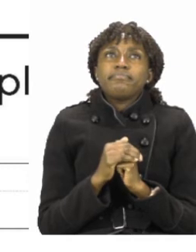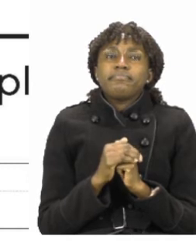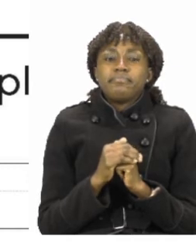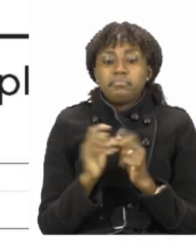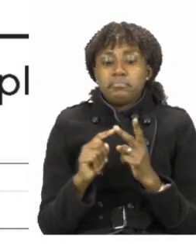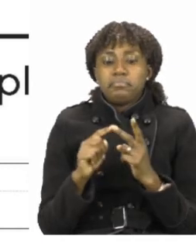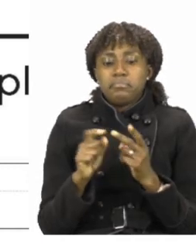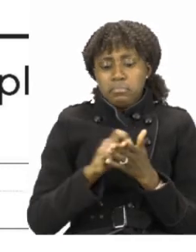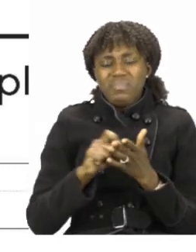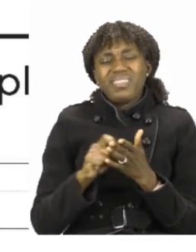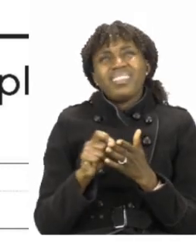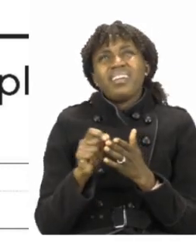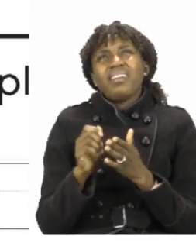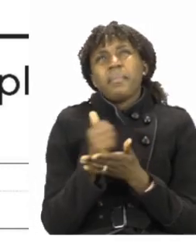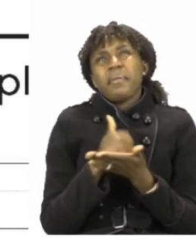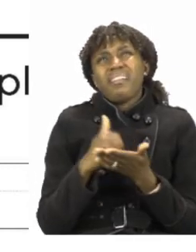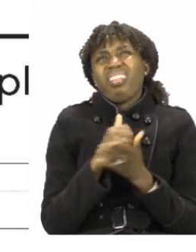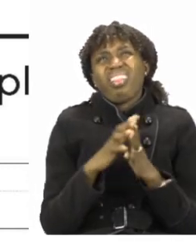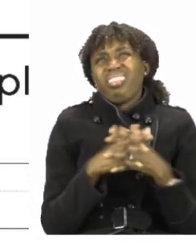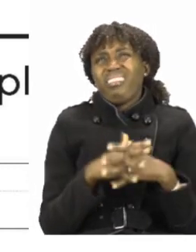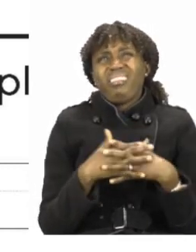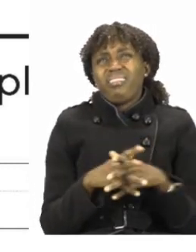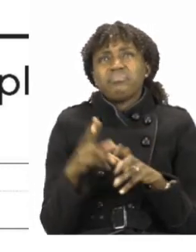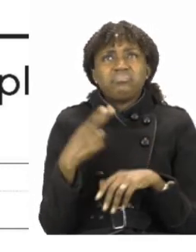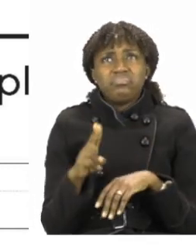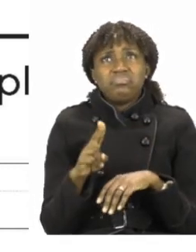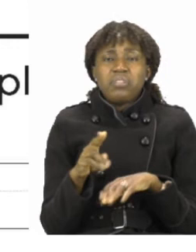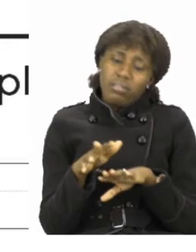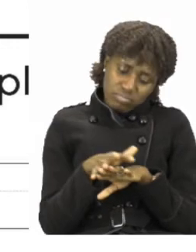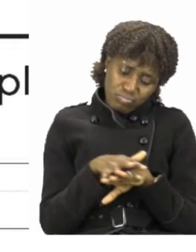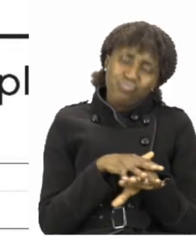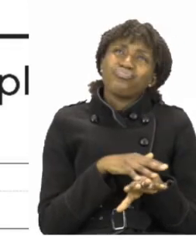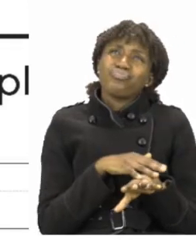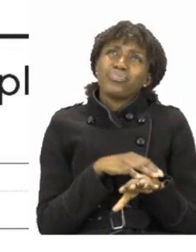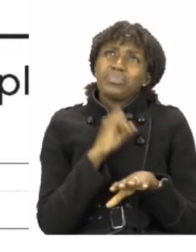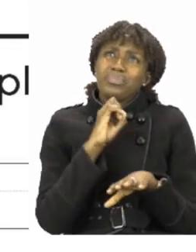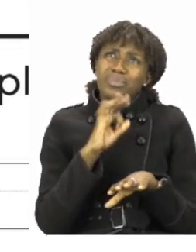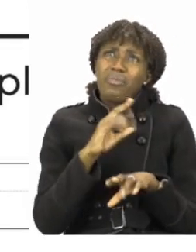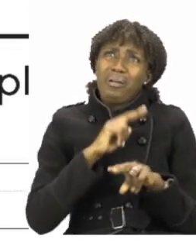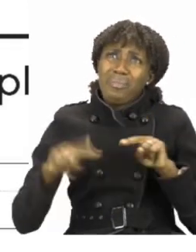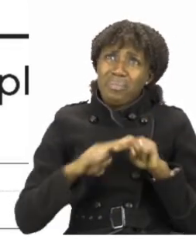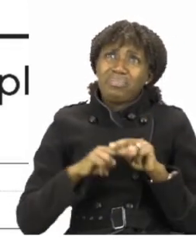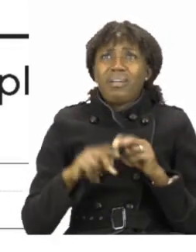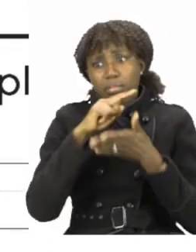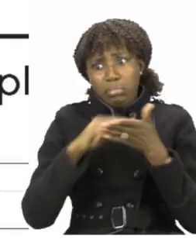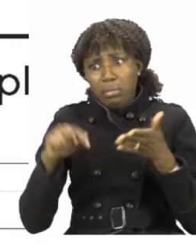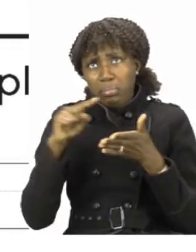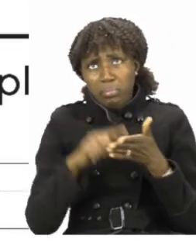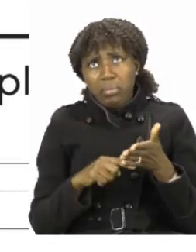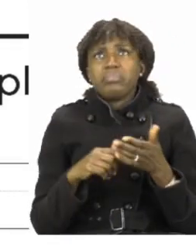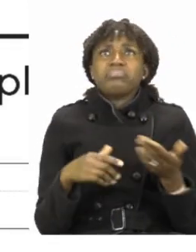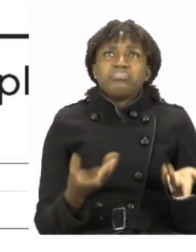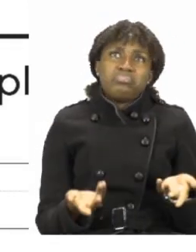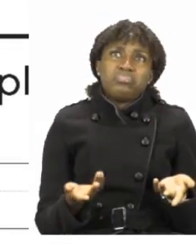tracing. And the last one is to take your time, because people who rush make mistakes. Let's